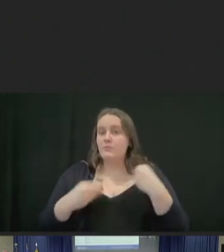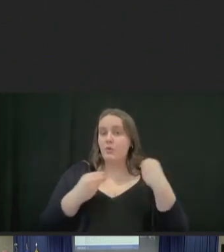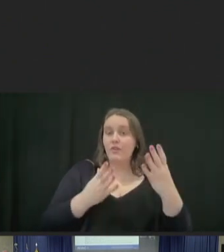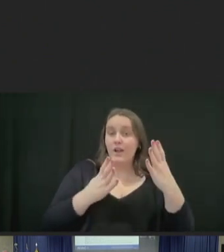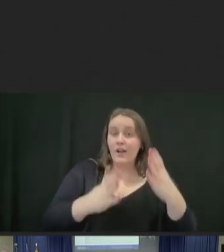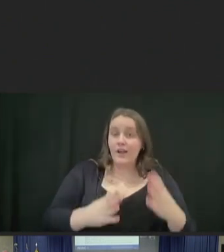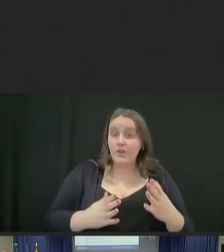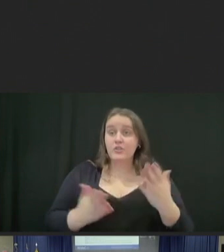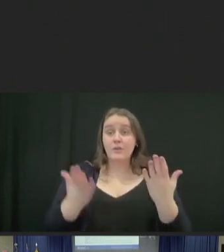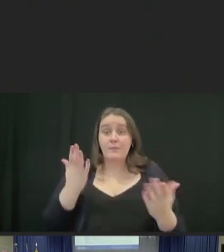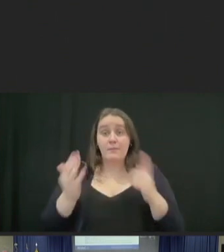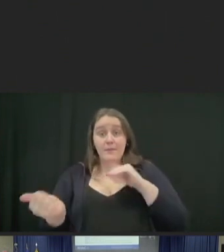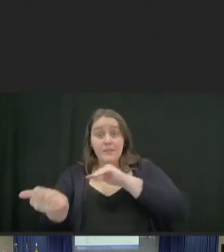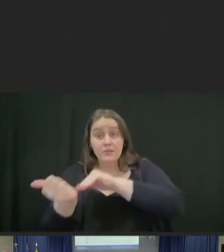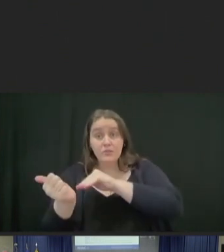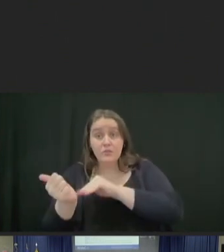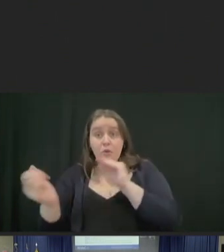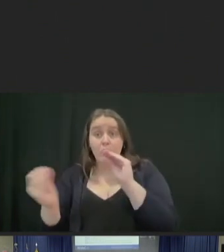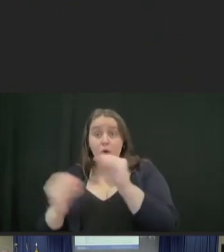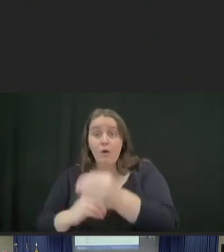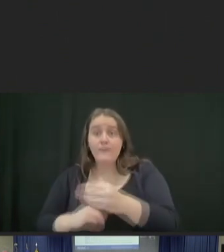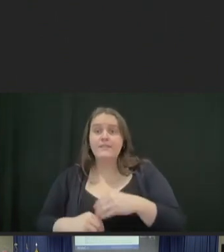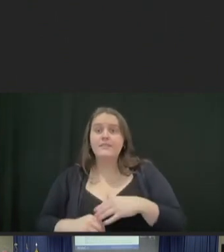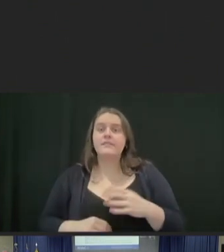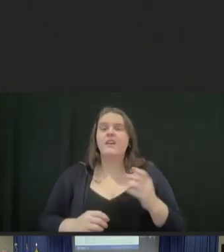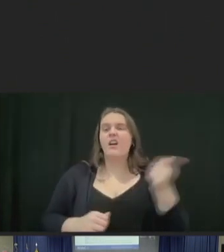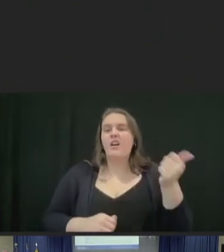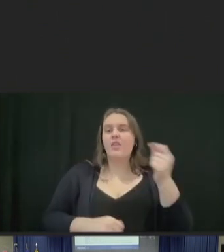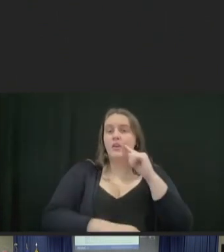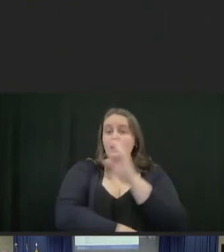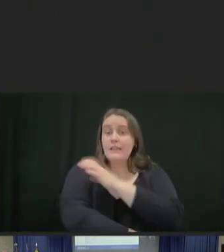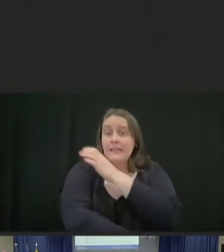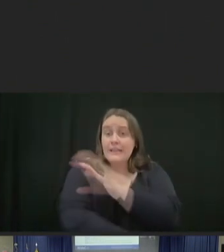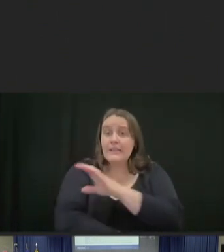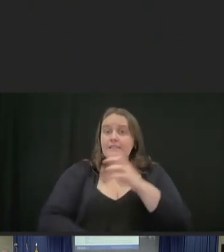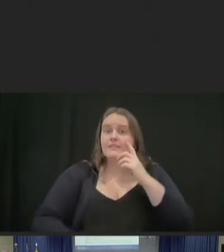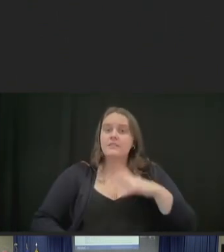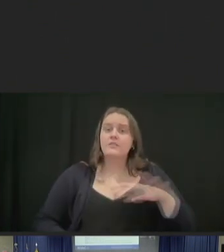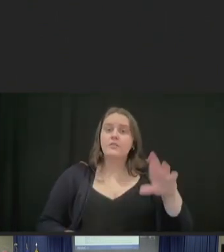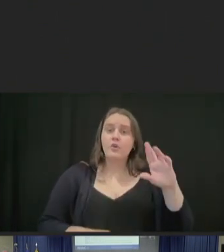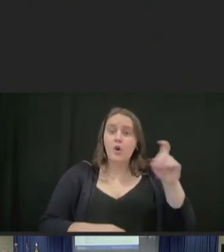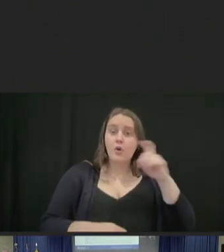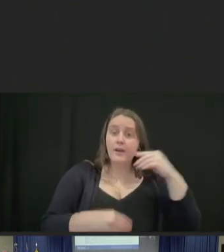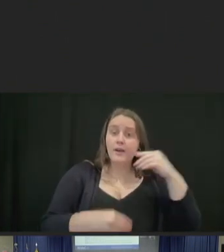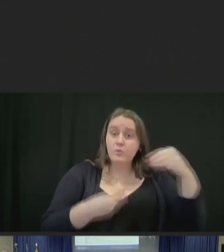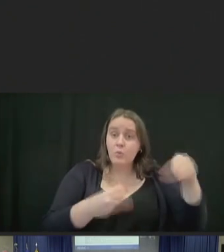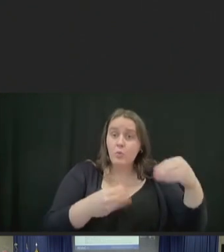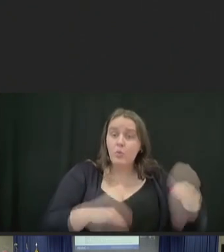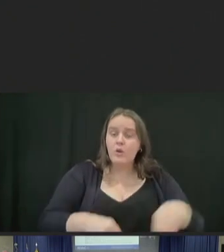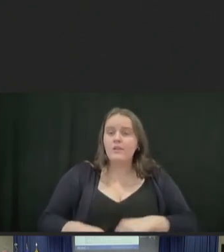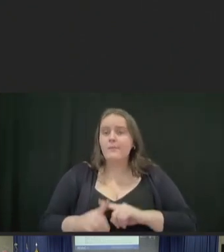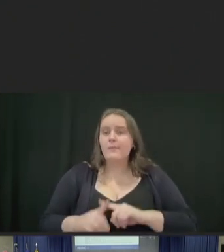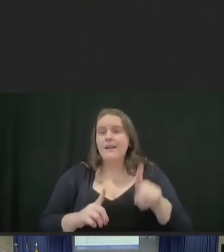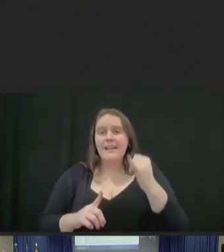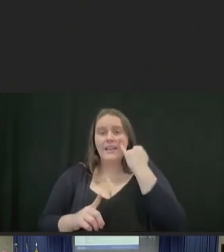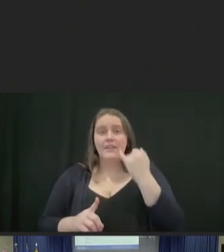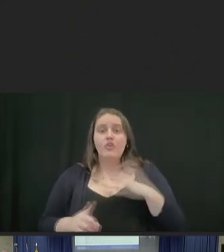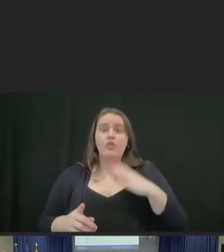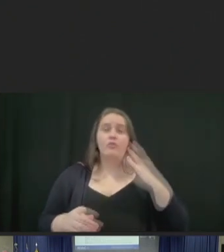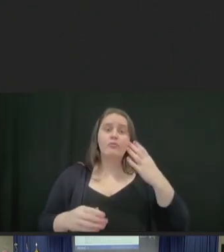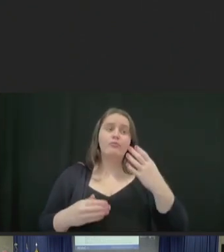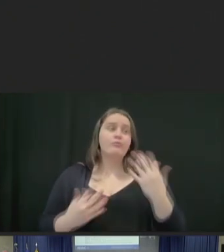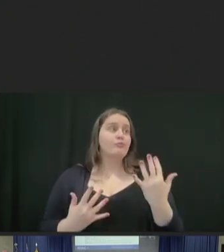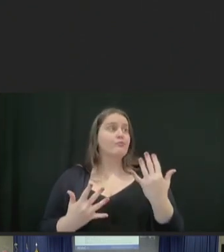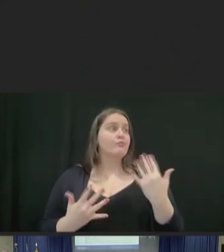medical practices or other clinics or pharmacies in the community. If we don't address that as a nation, we're not going to have it available for when we need